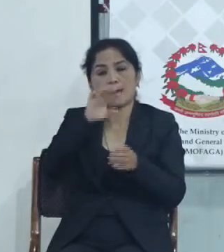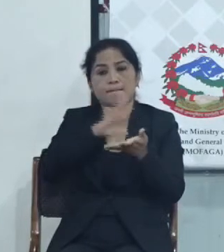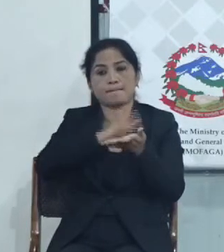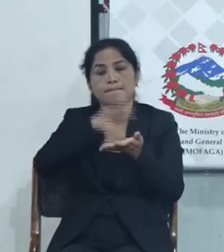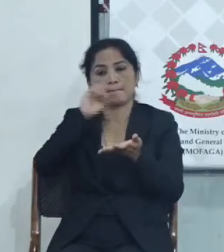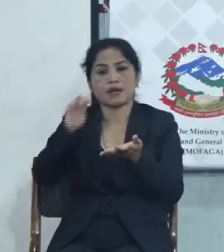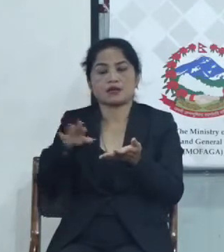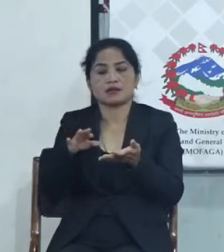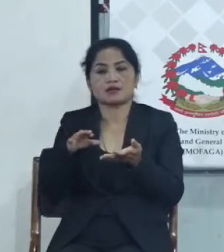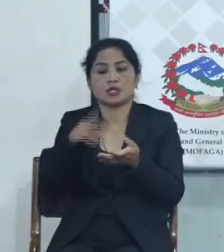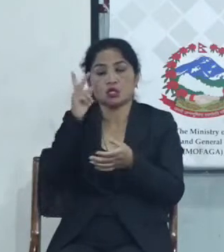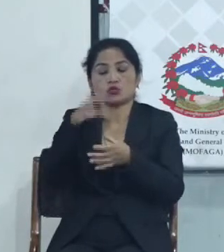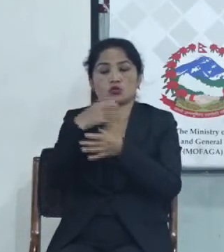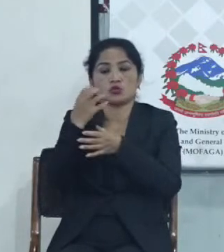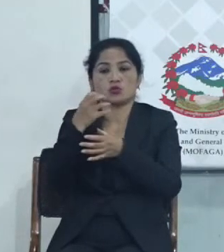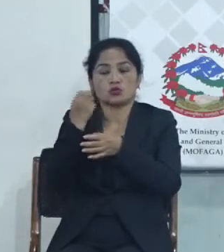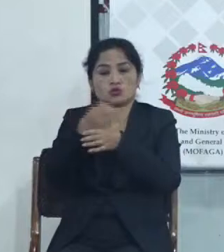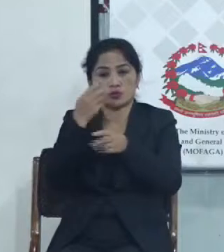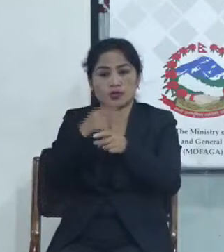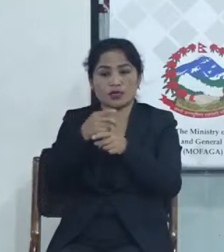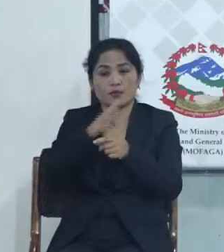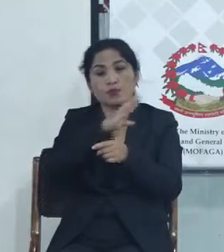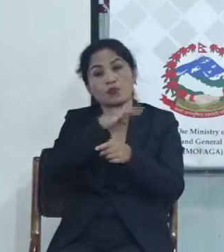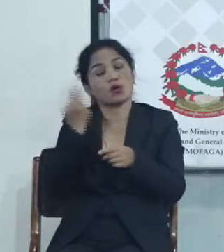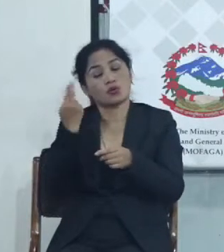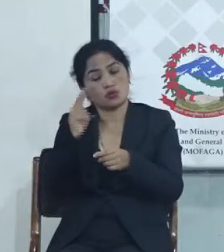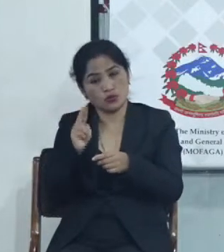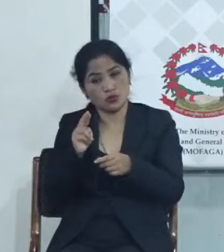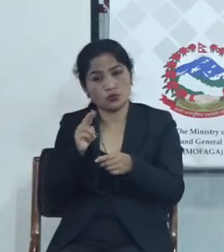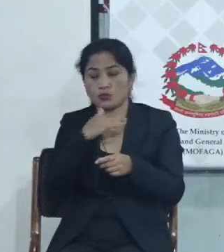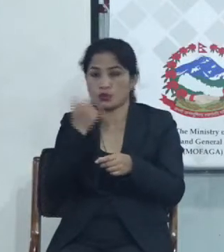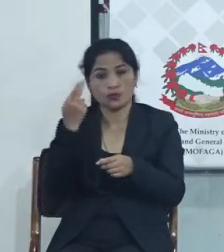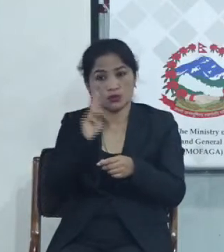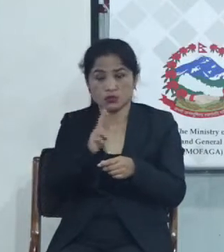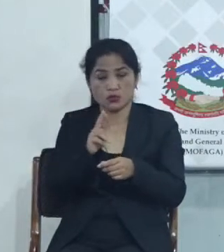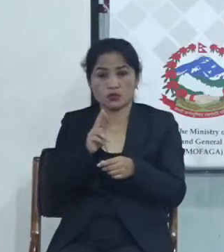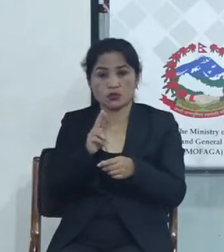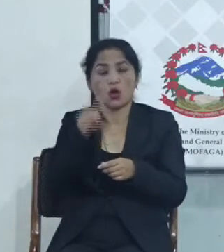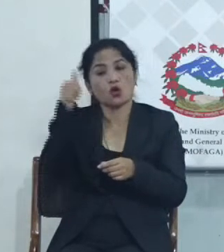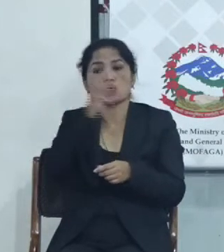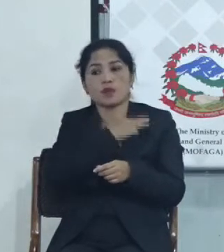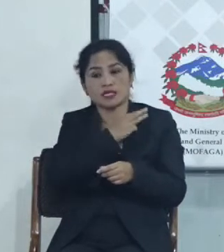Somebody was dead, but he broadcast the news that